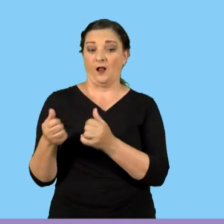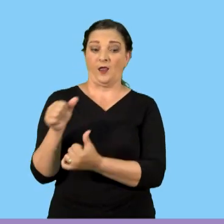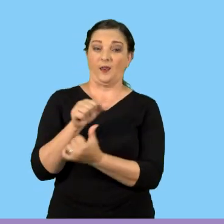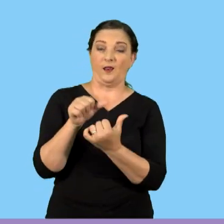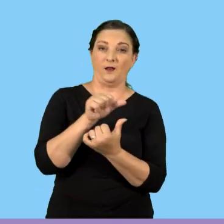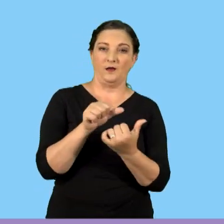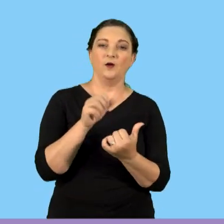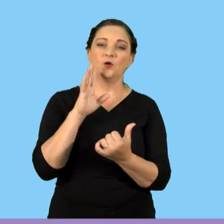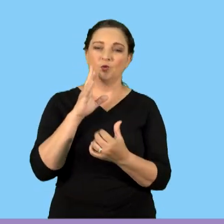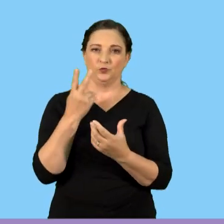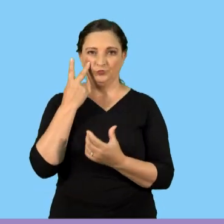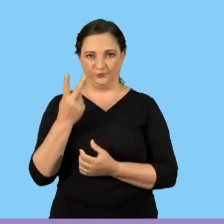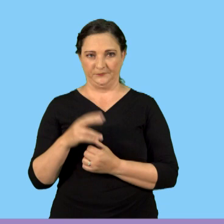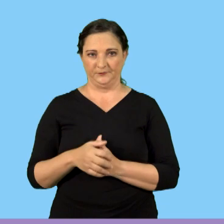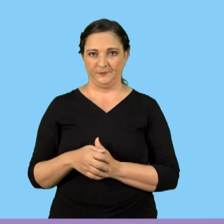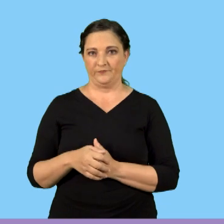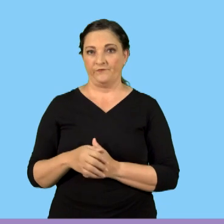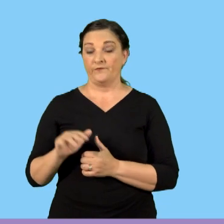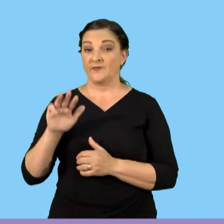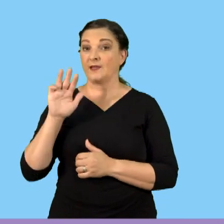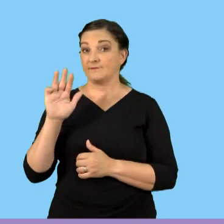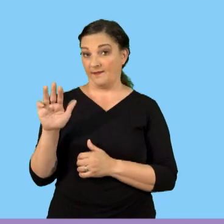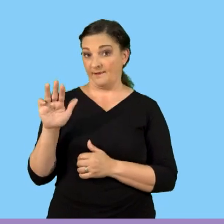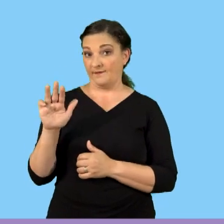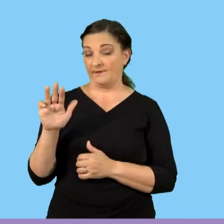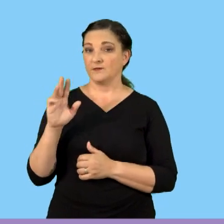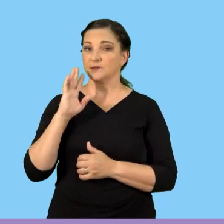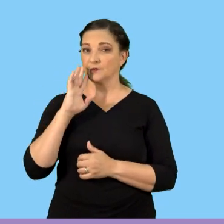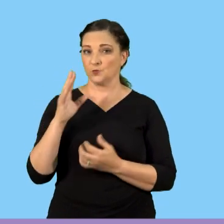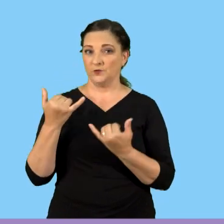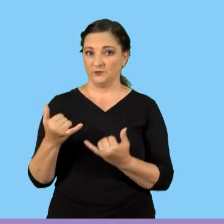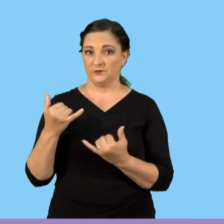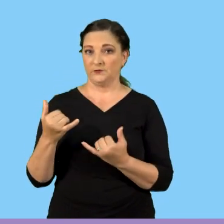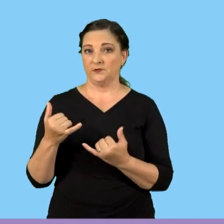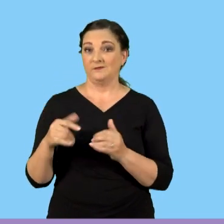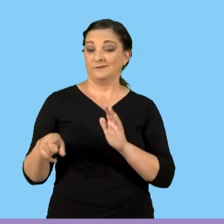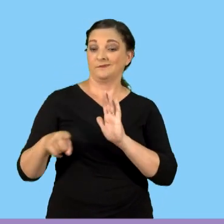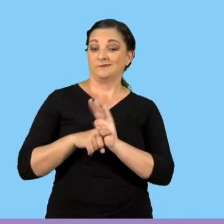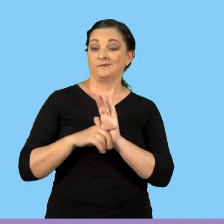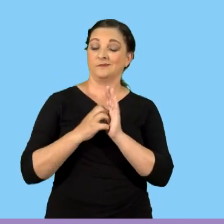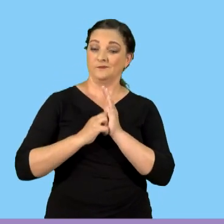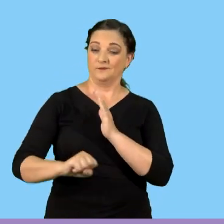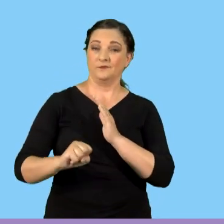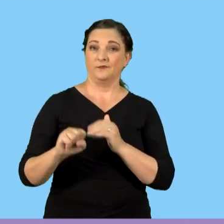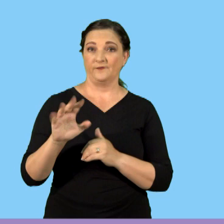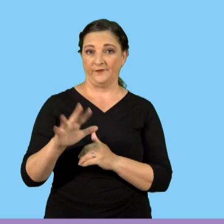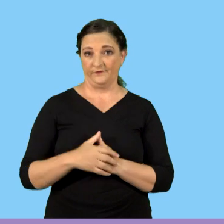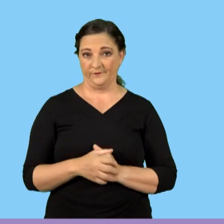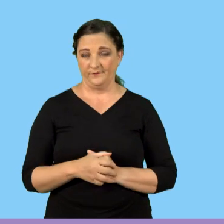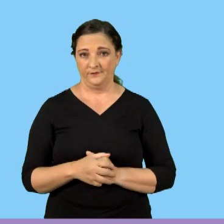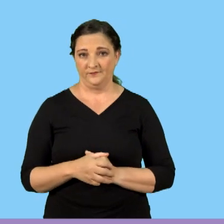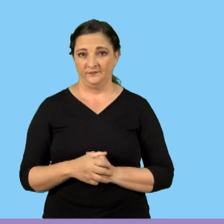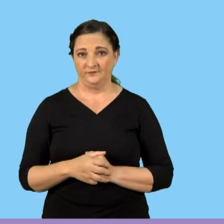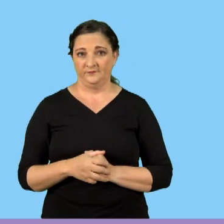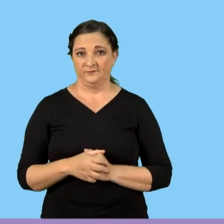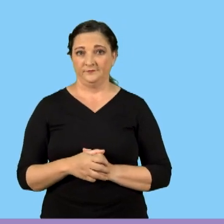to fill out the rest of our flow diagram. So from the 9, we are going to apply the additive inverse, and we are going to subtract